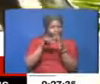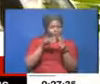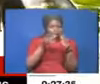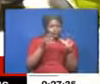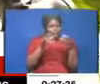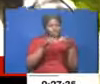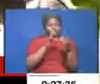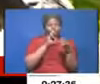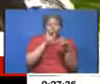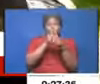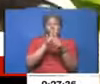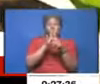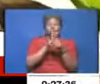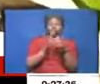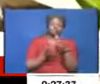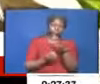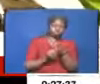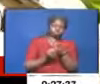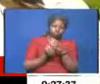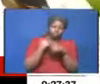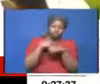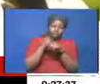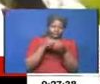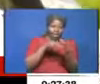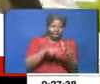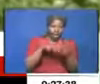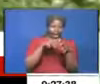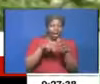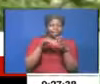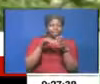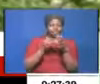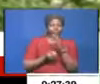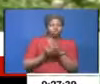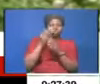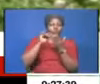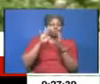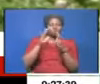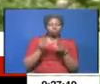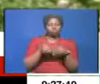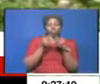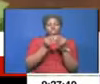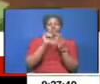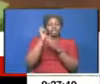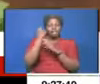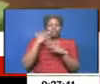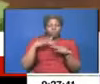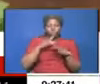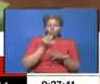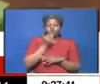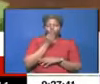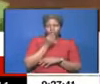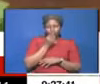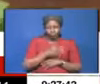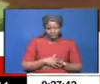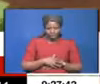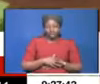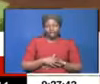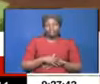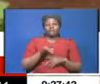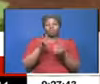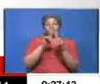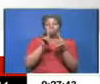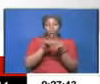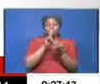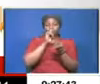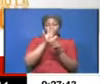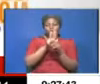to generate agricultural bounty to feed the people of Kenya. The Raila Odinga-led coalition further commits to creating